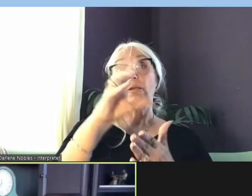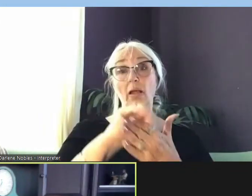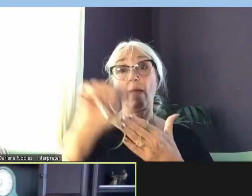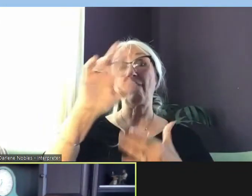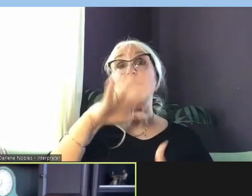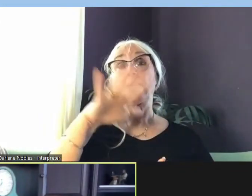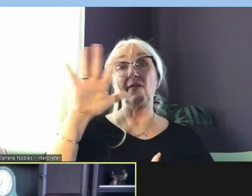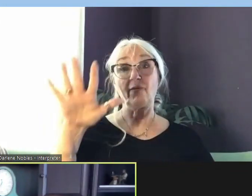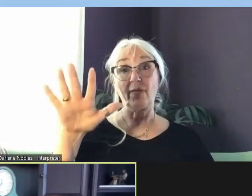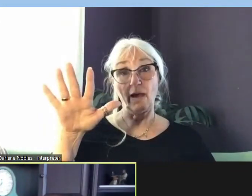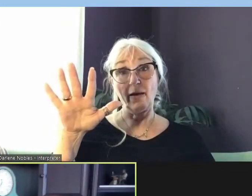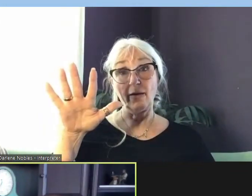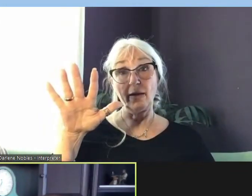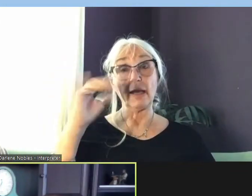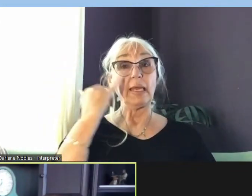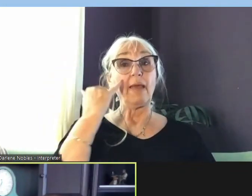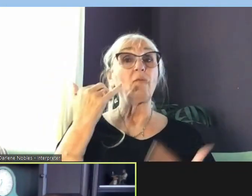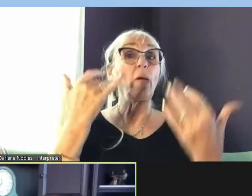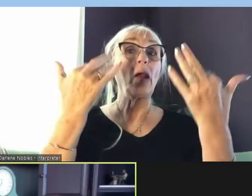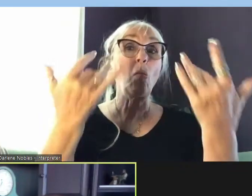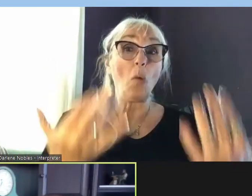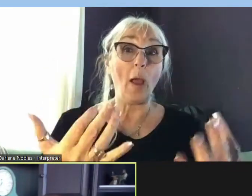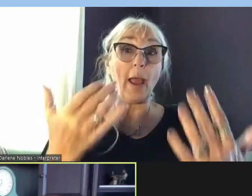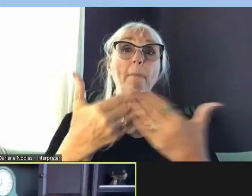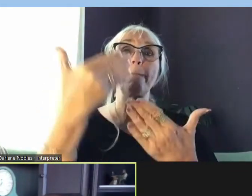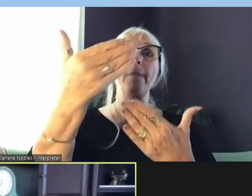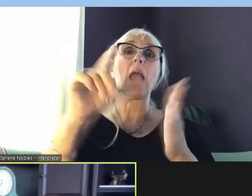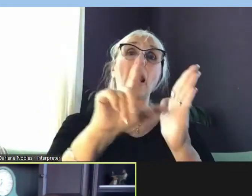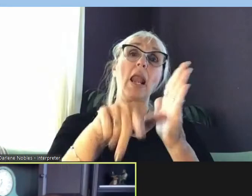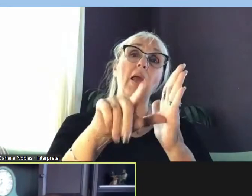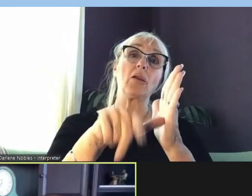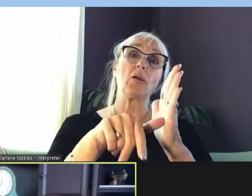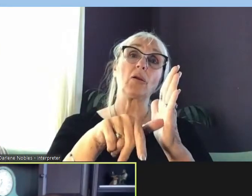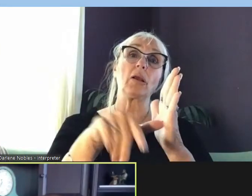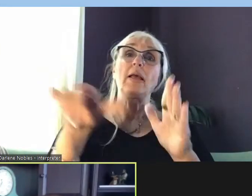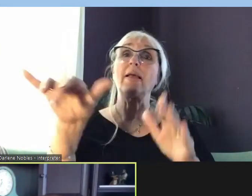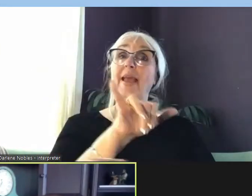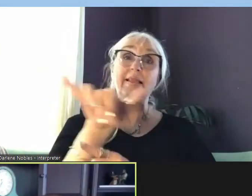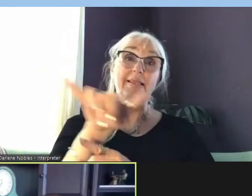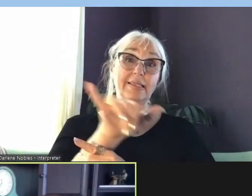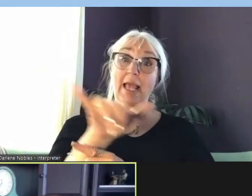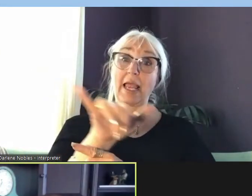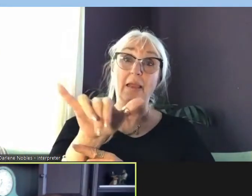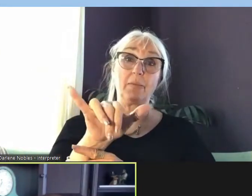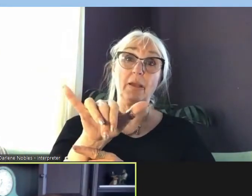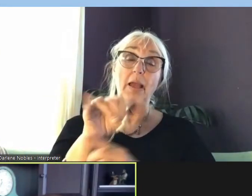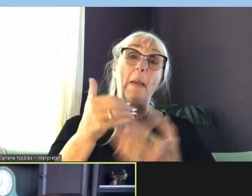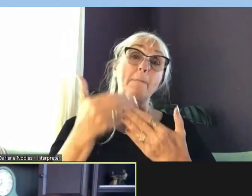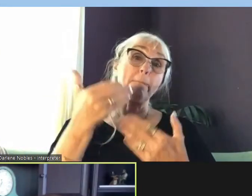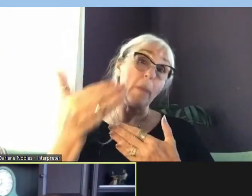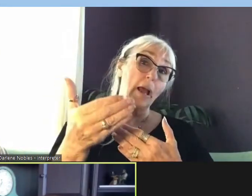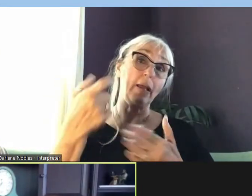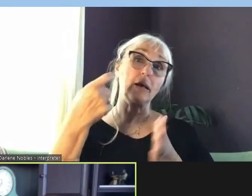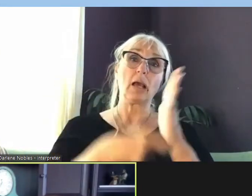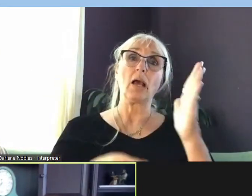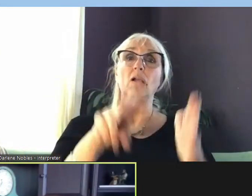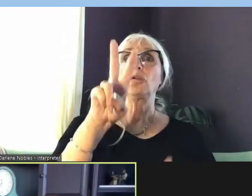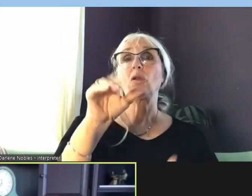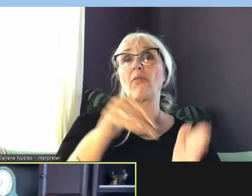$2,655. If we waited and purchased later in the year, that same purchase would cost us